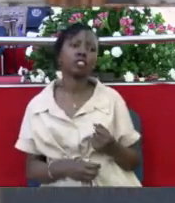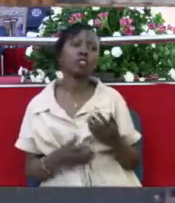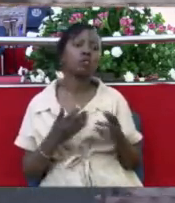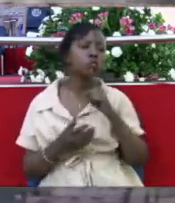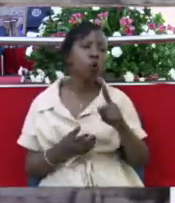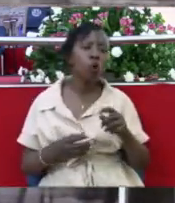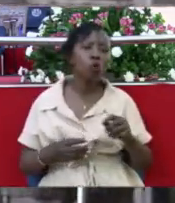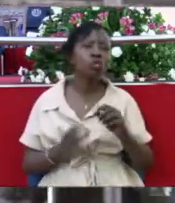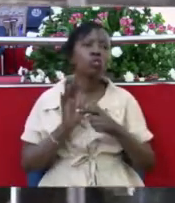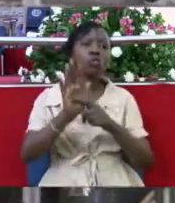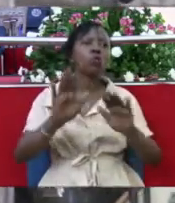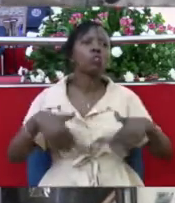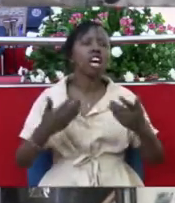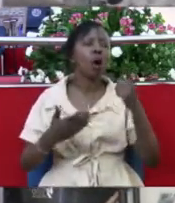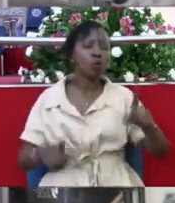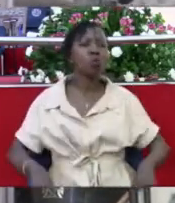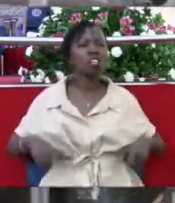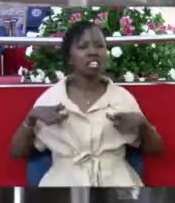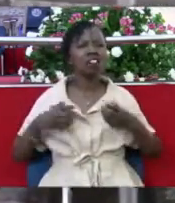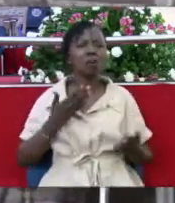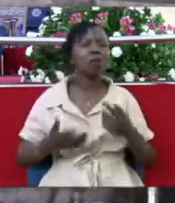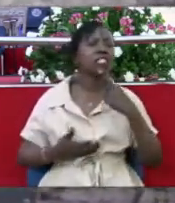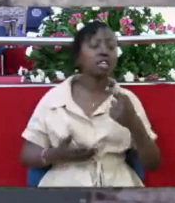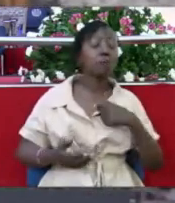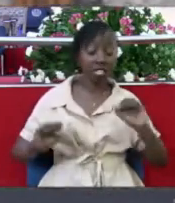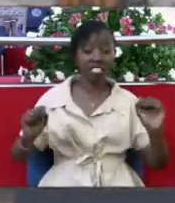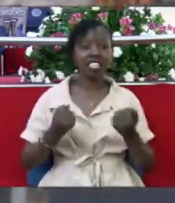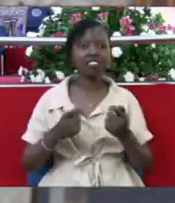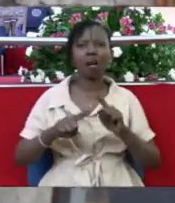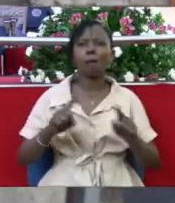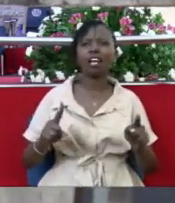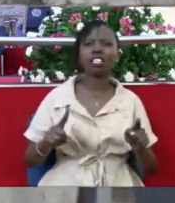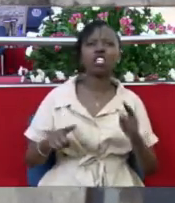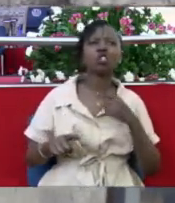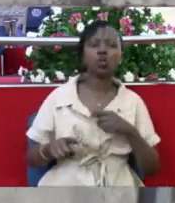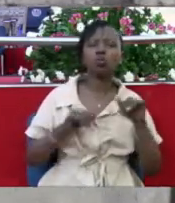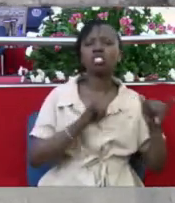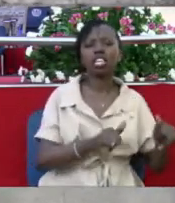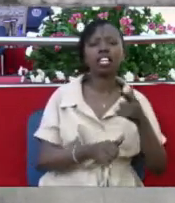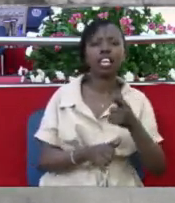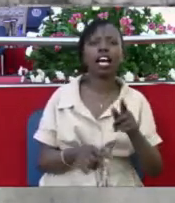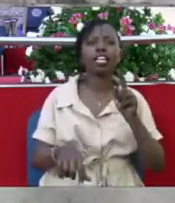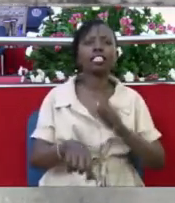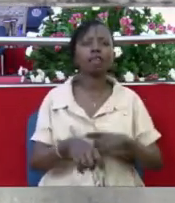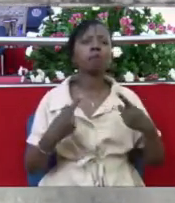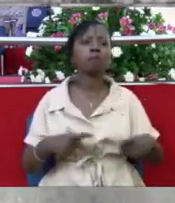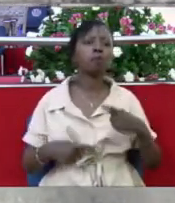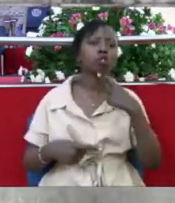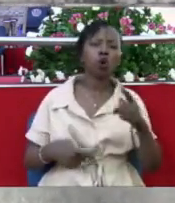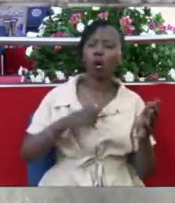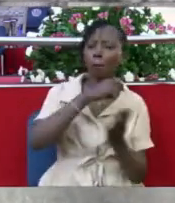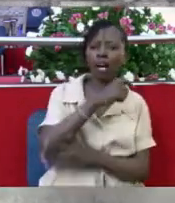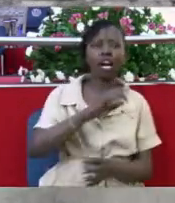the way you tell people you're born again, but you entertain when they talk badly about God. Unaambia watu umeokoka, lakini